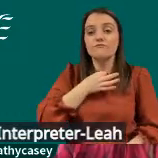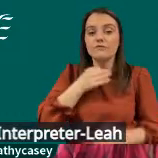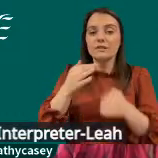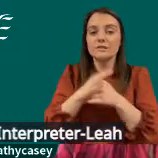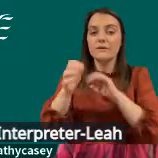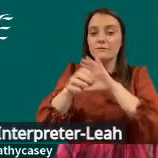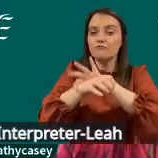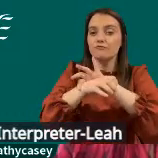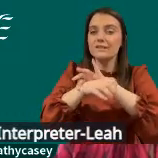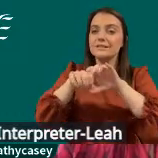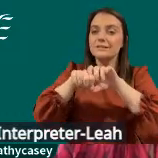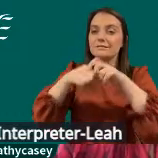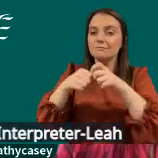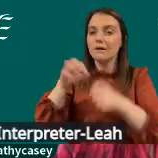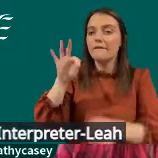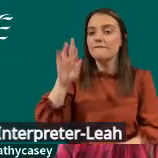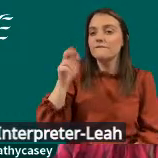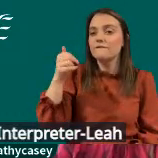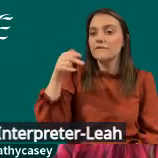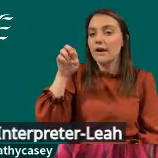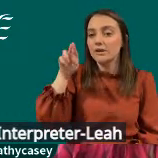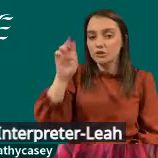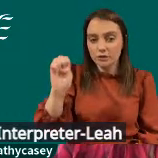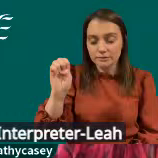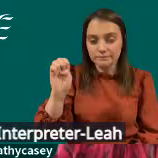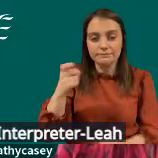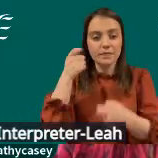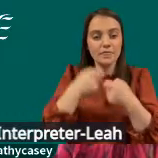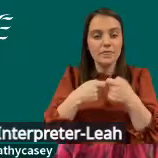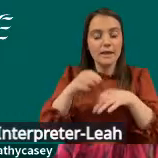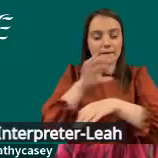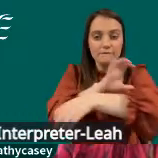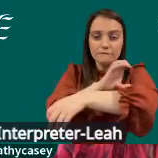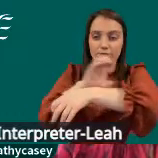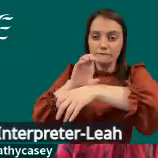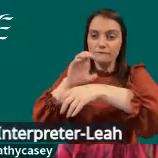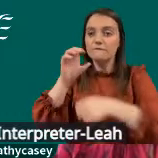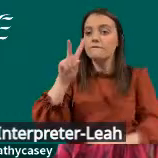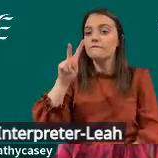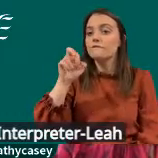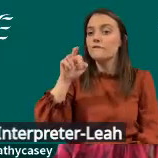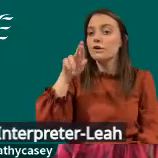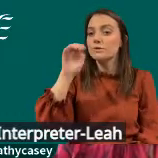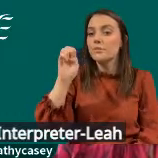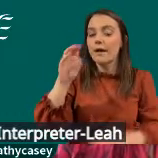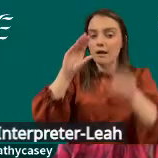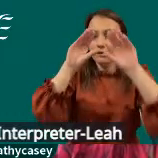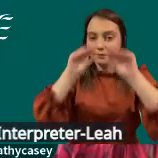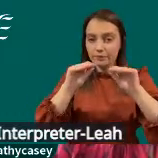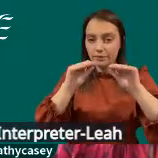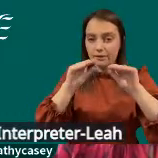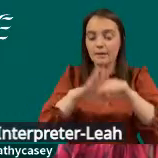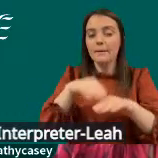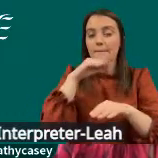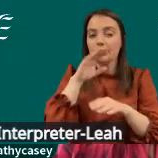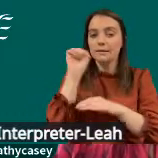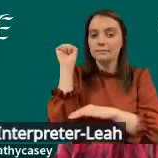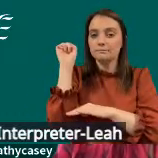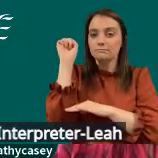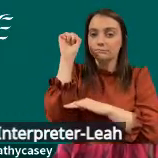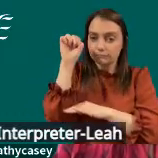wrist. The vertebrae can collapse with osteoporosis, and eventually we can become bent